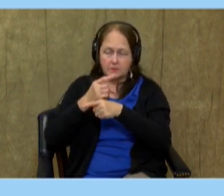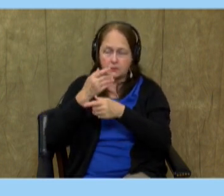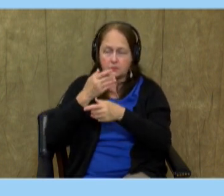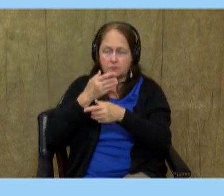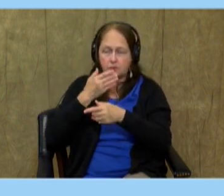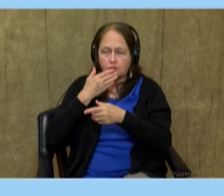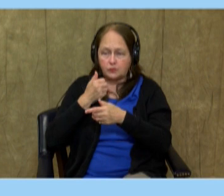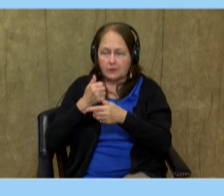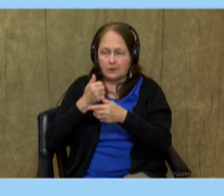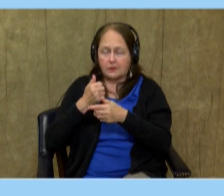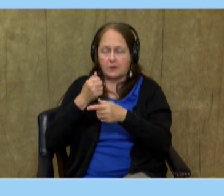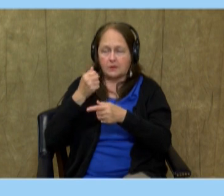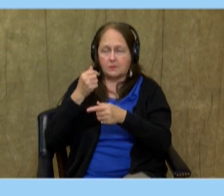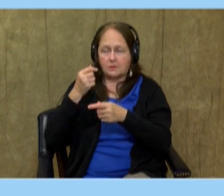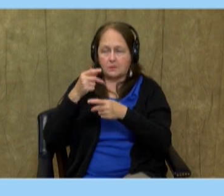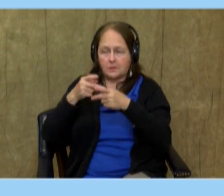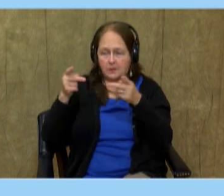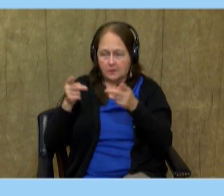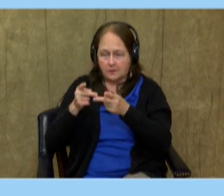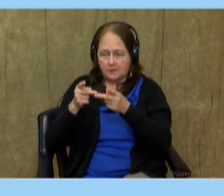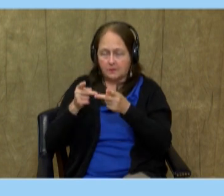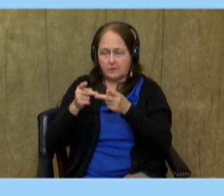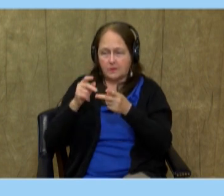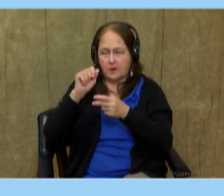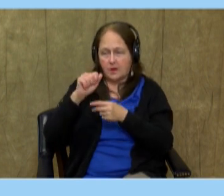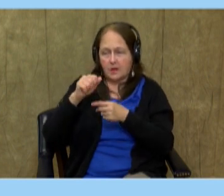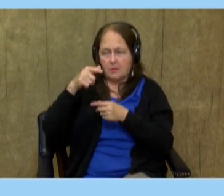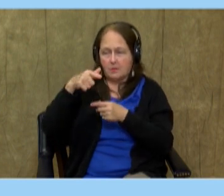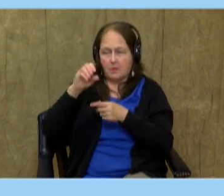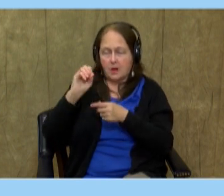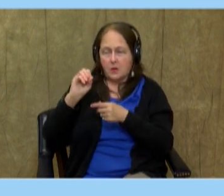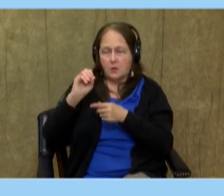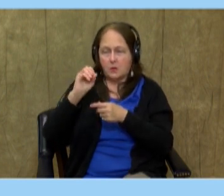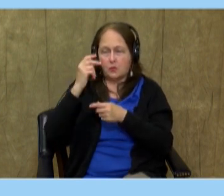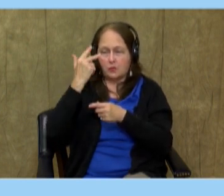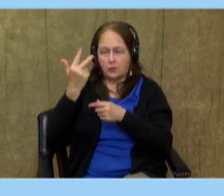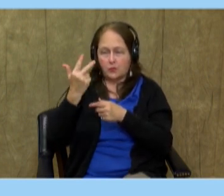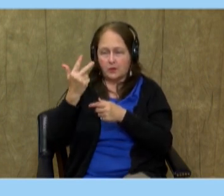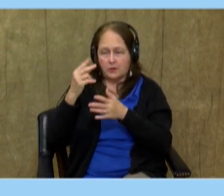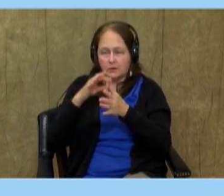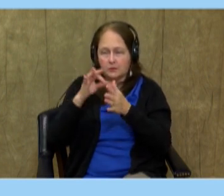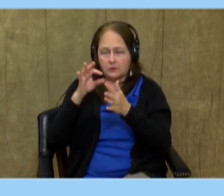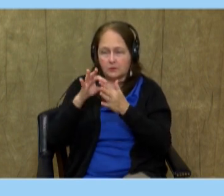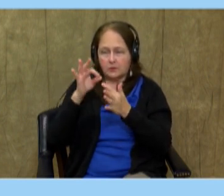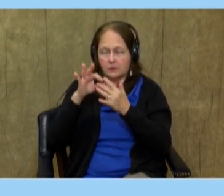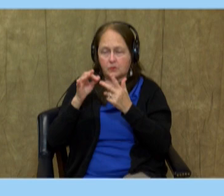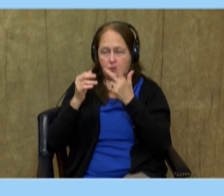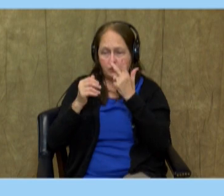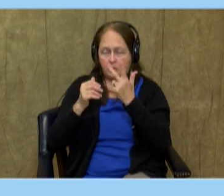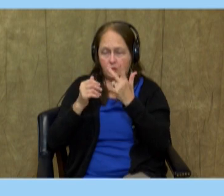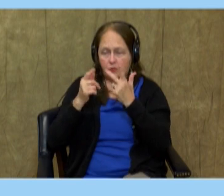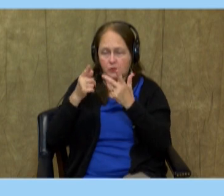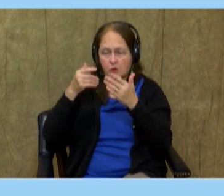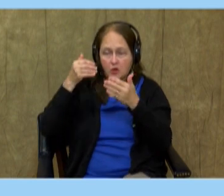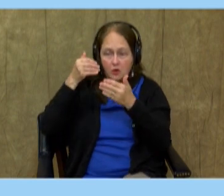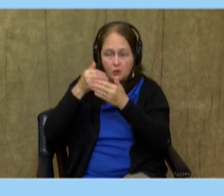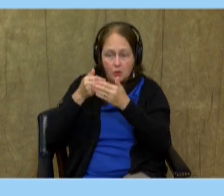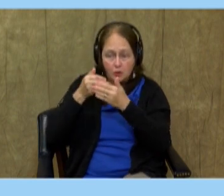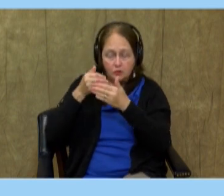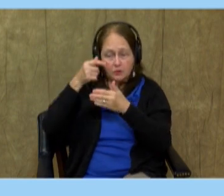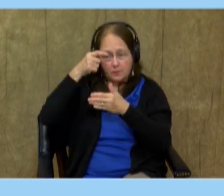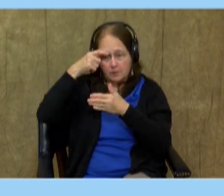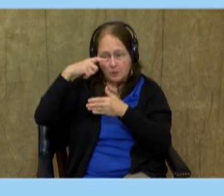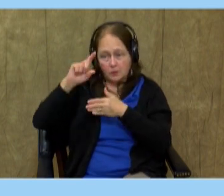I heard one of the Apollo astronauts say that there are only 3 options in doing this. If you get too close to the